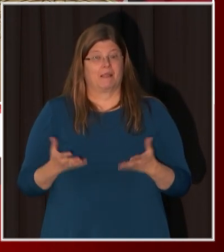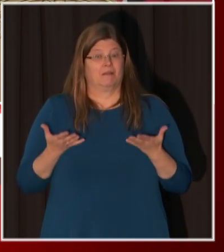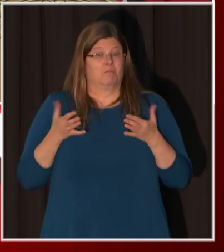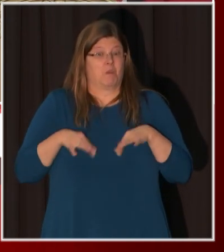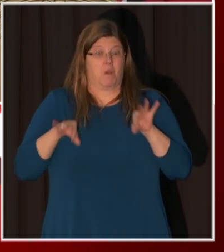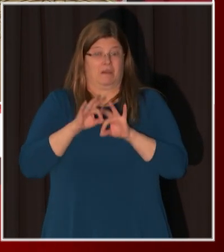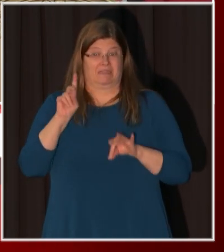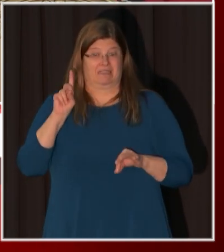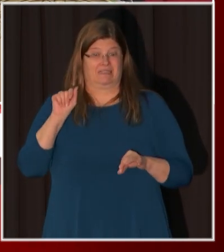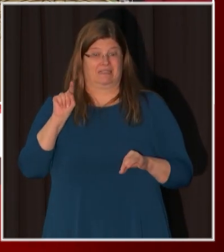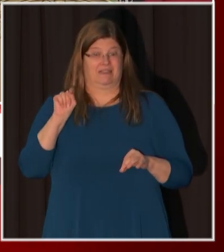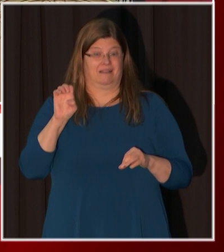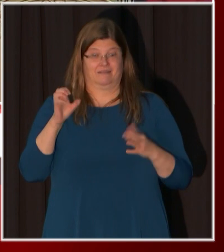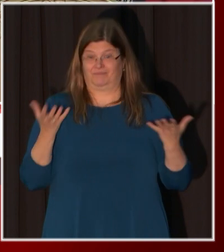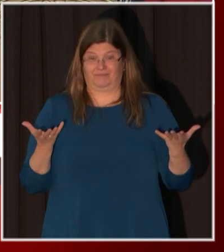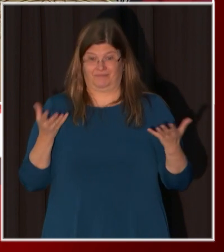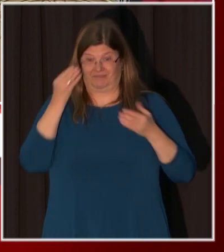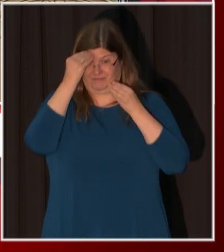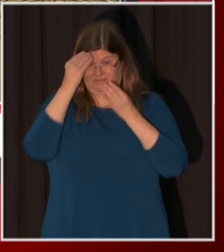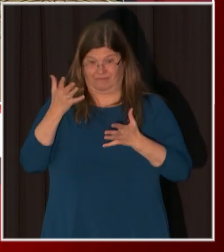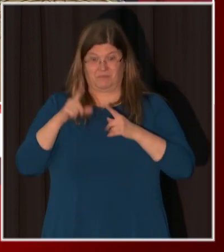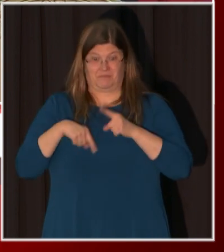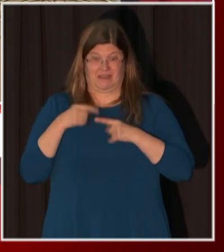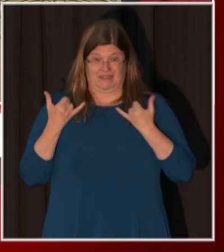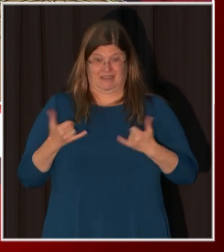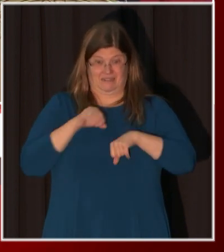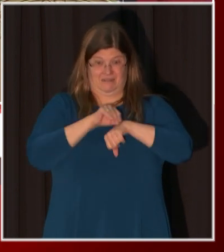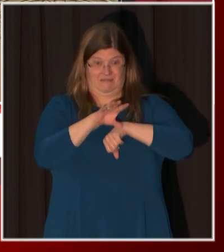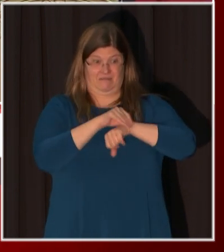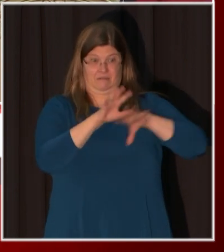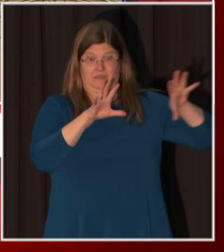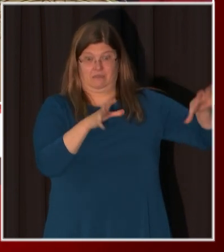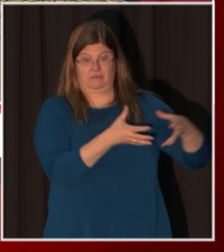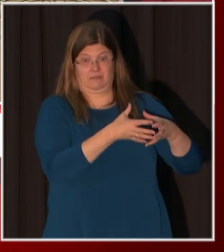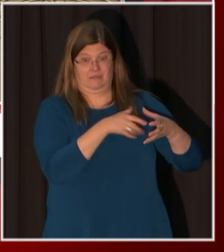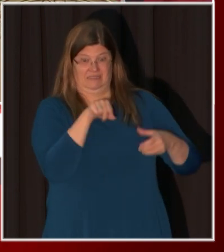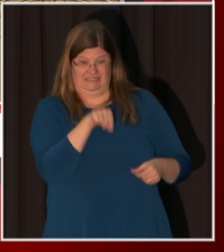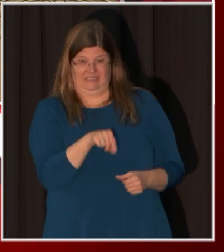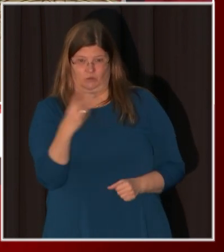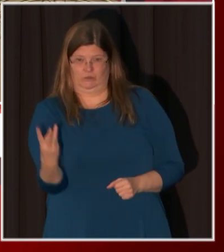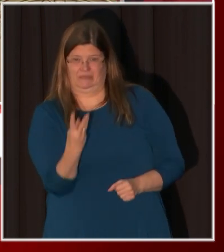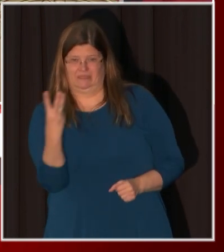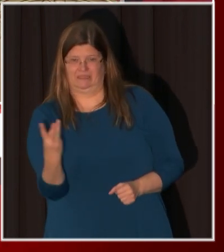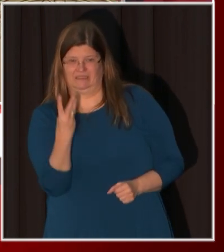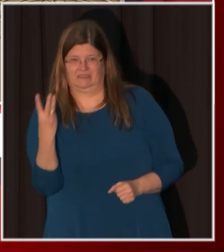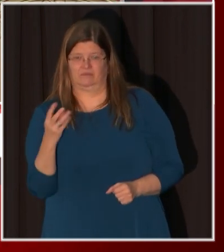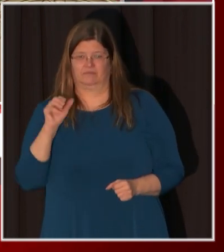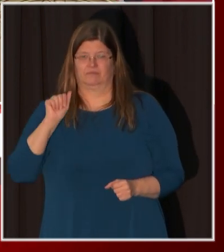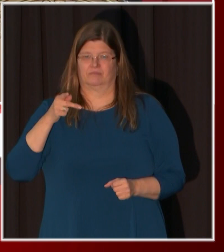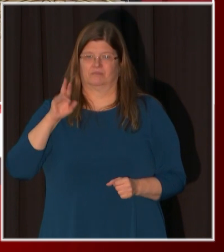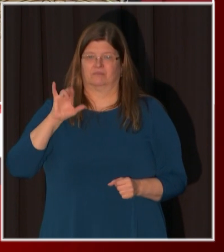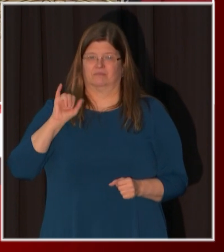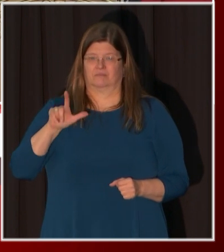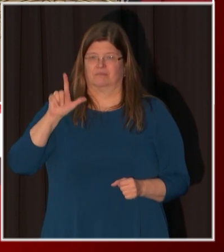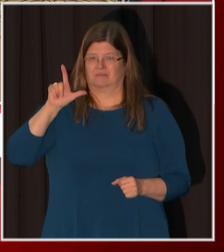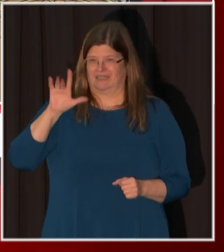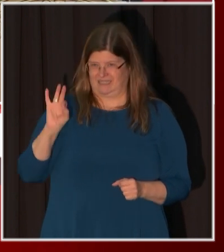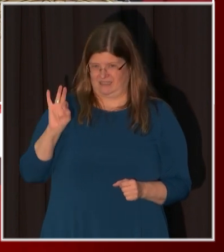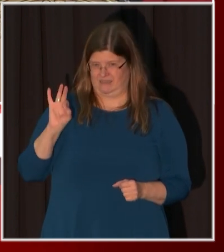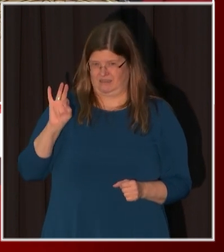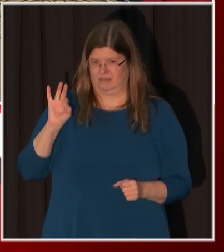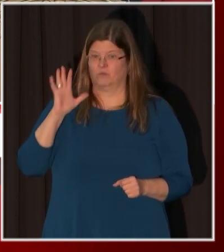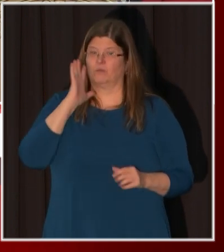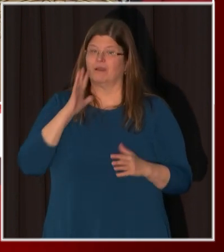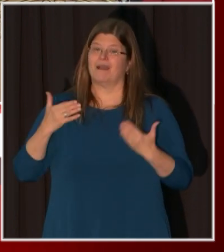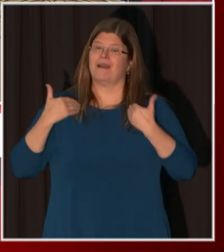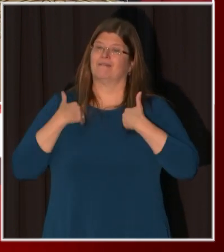want to share regarding the advisory committee. This Wednesday on April 29th, the advisory committee will be hosting a